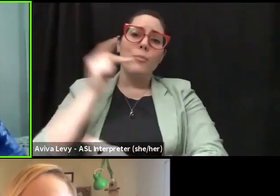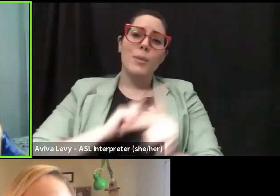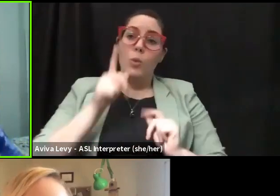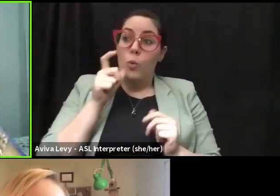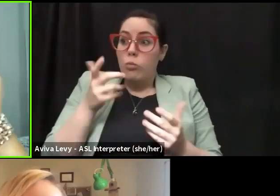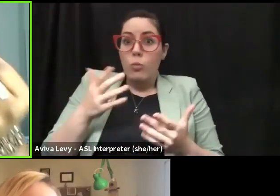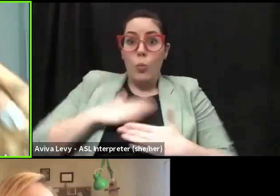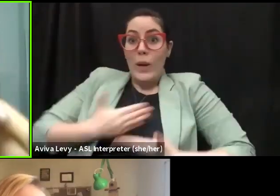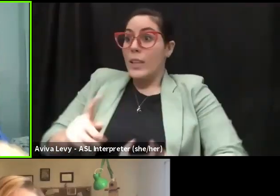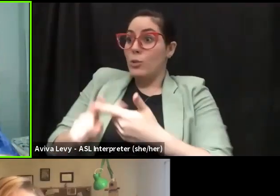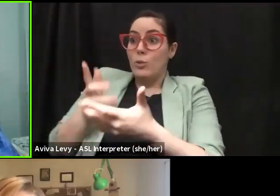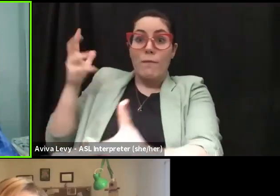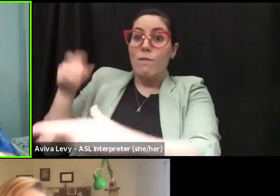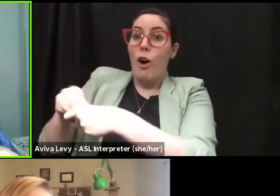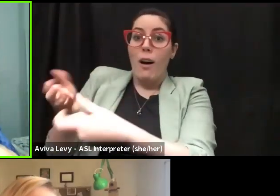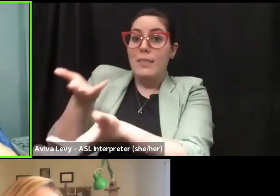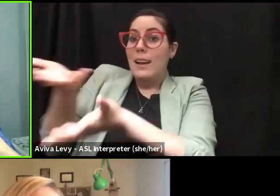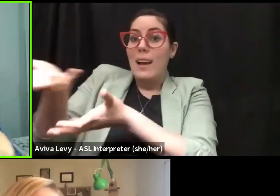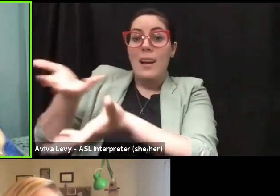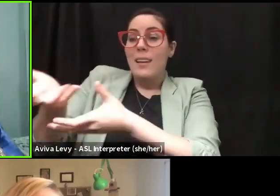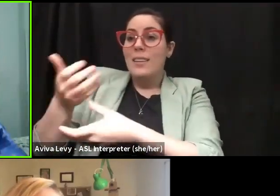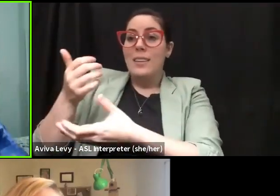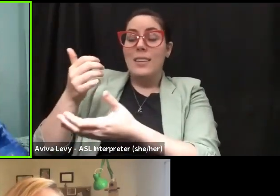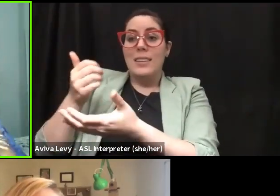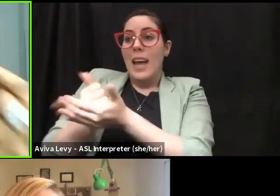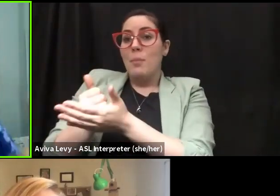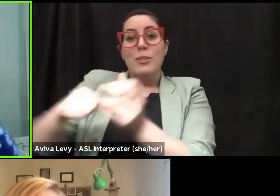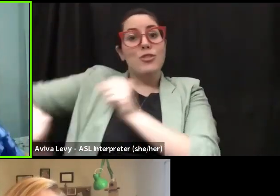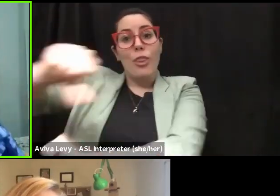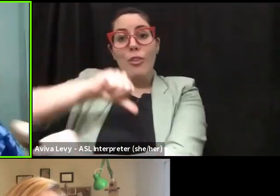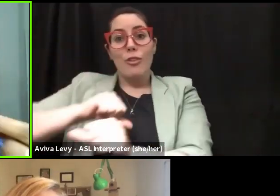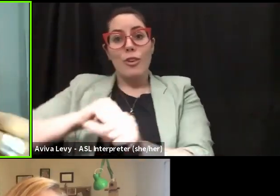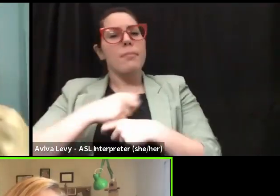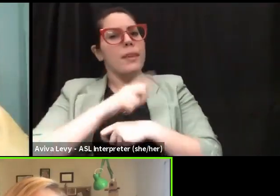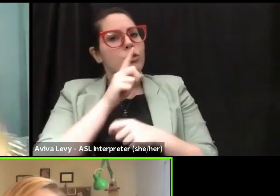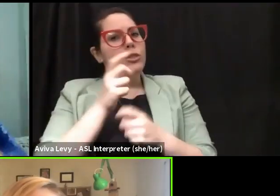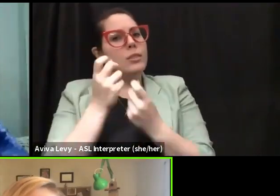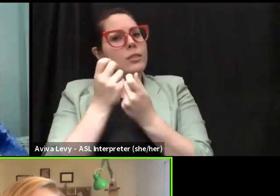way to do it in a protective, healthy,